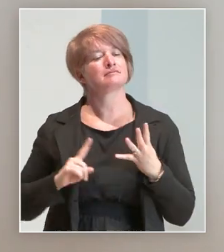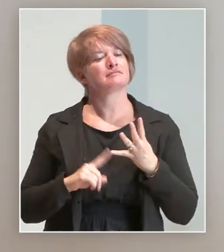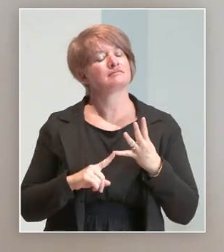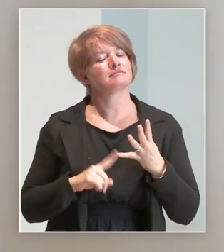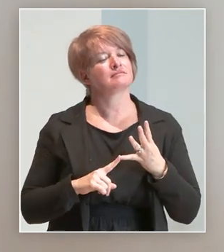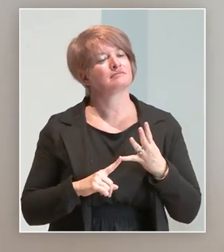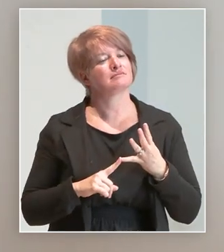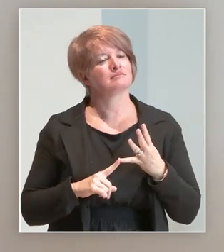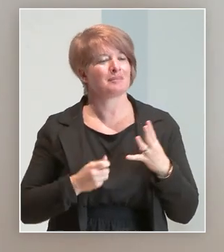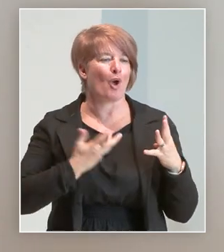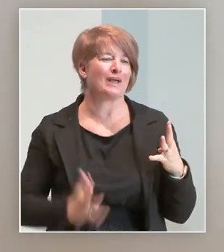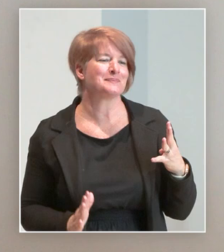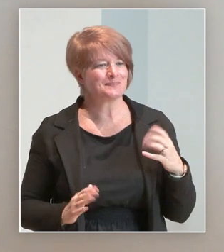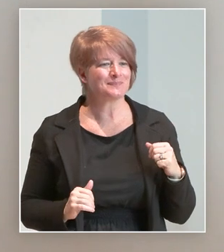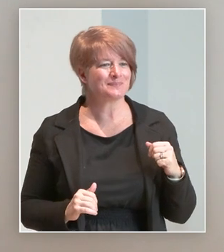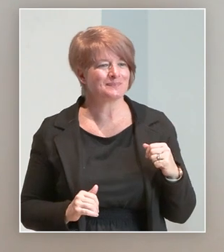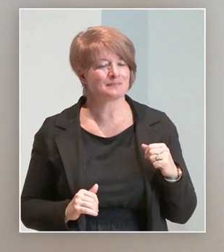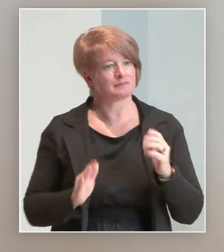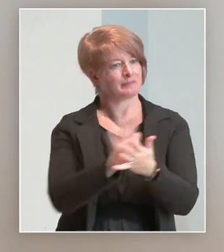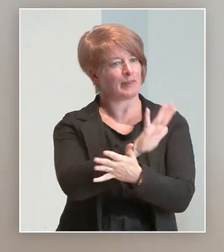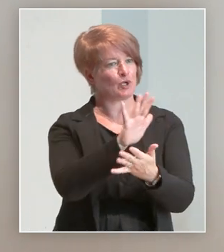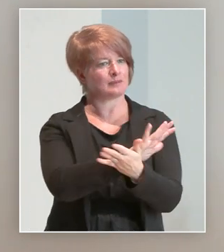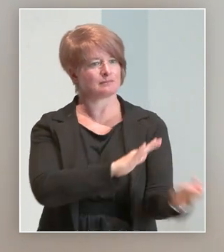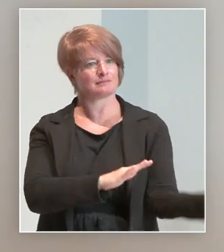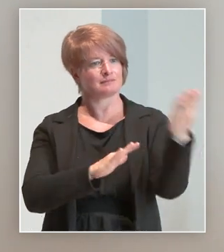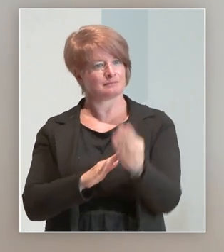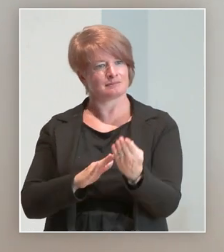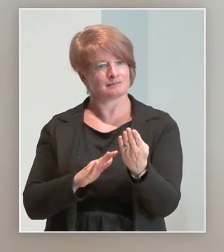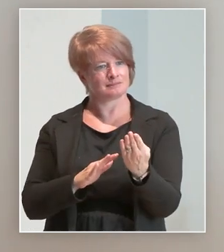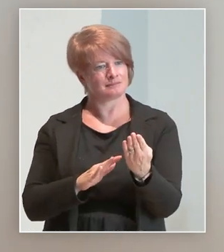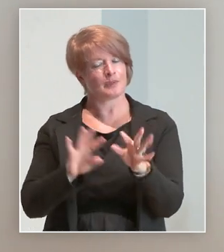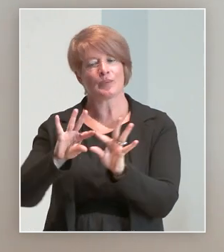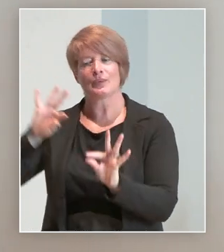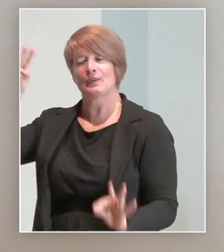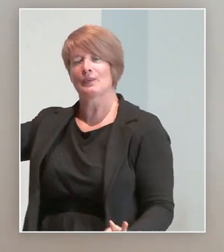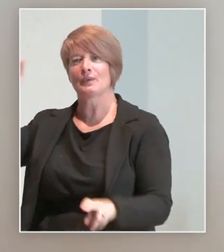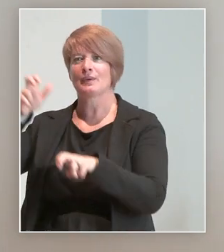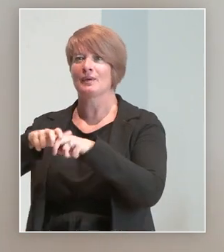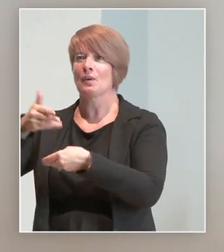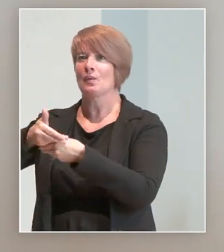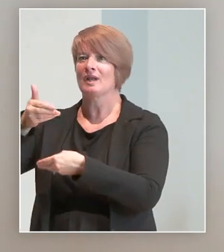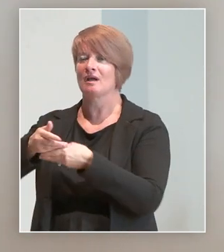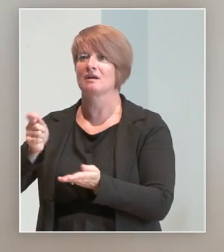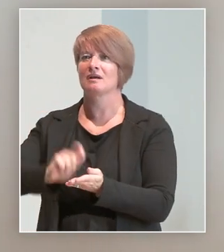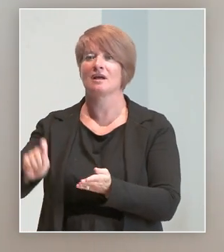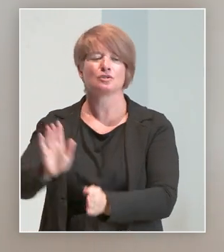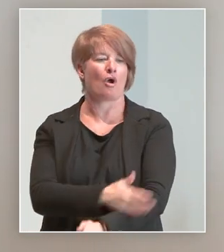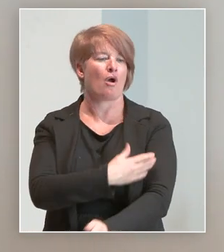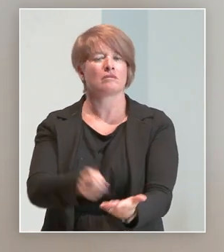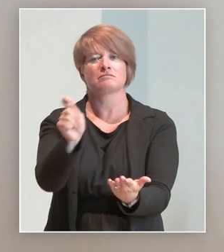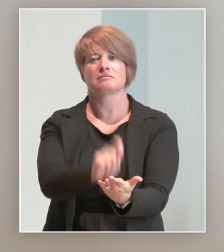fourth rabbi, who was a poet, took out a paper in hand and a reed and sat near a window writing song after